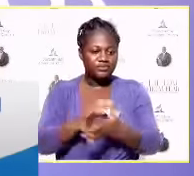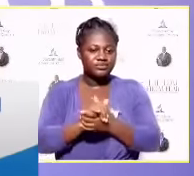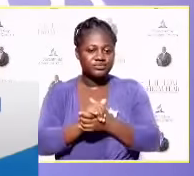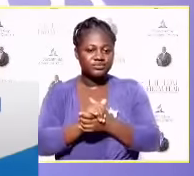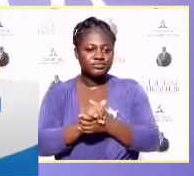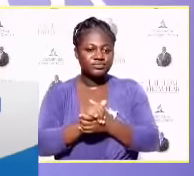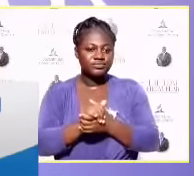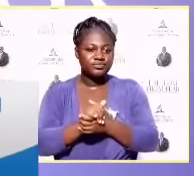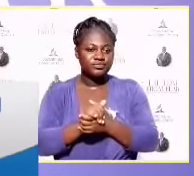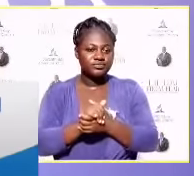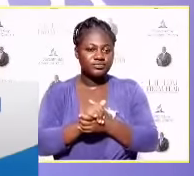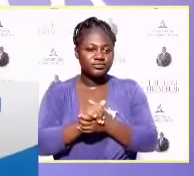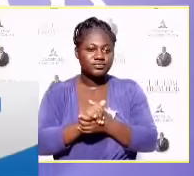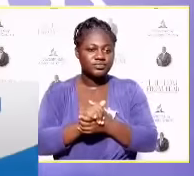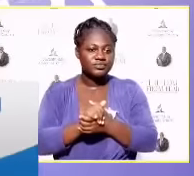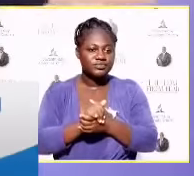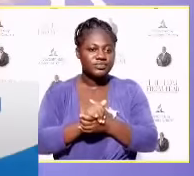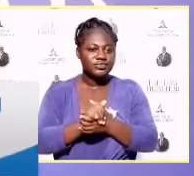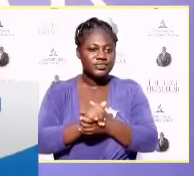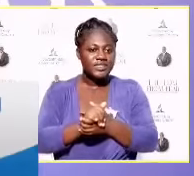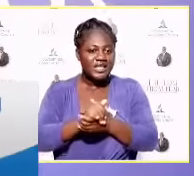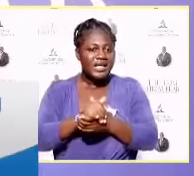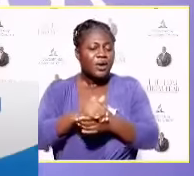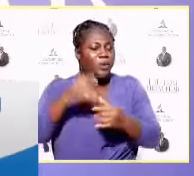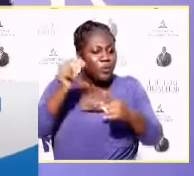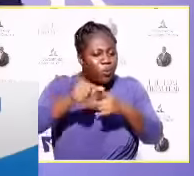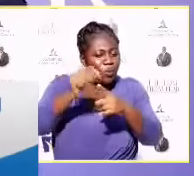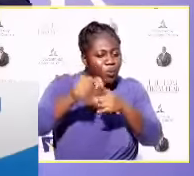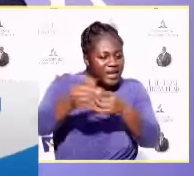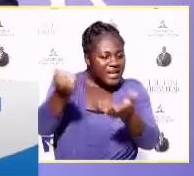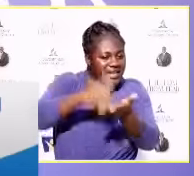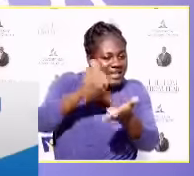now. What was the condition then? Give me one word.